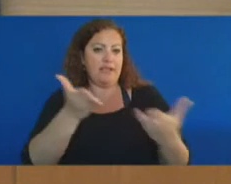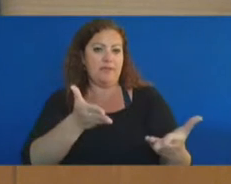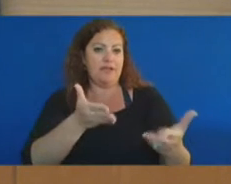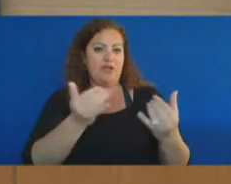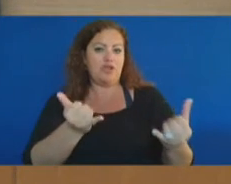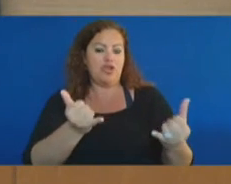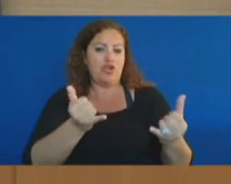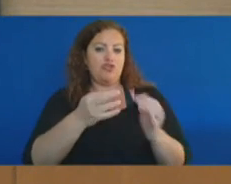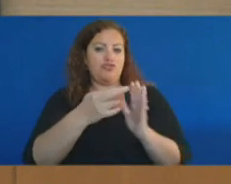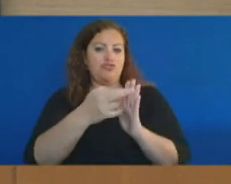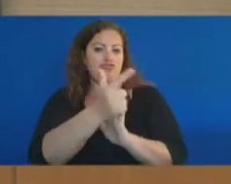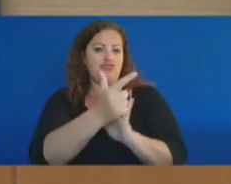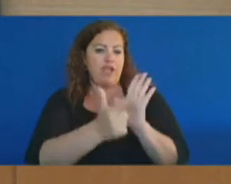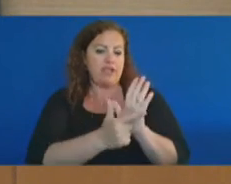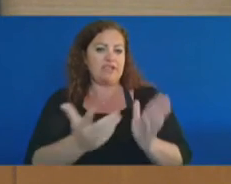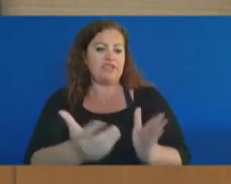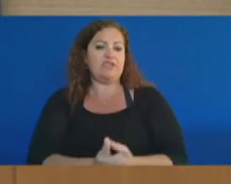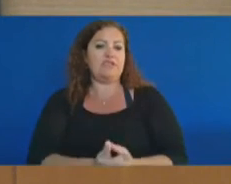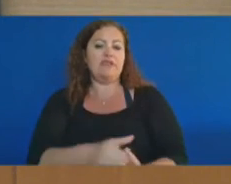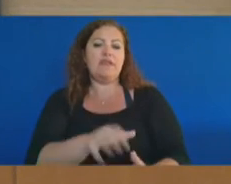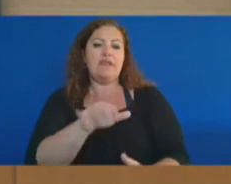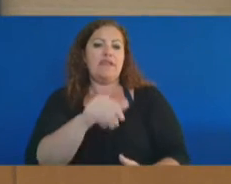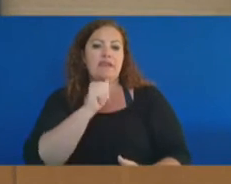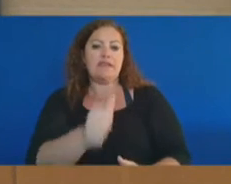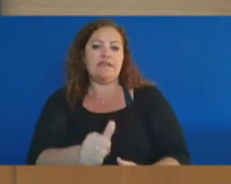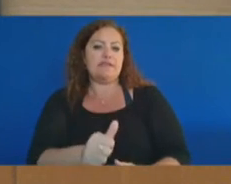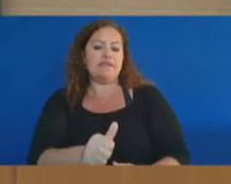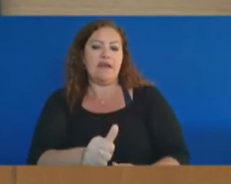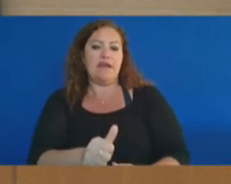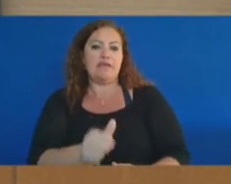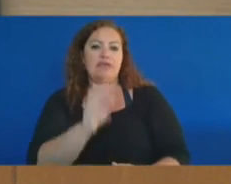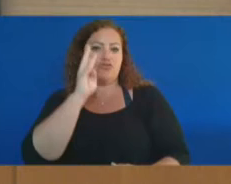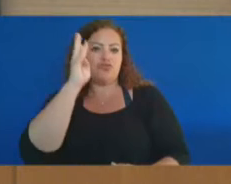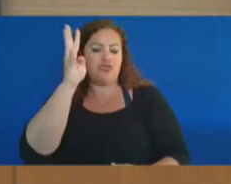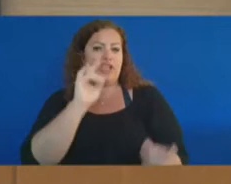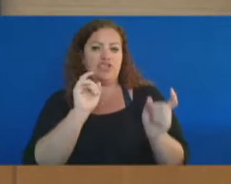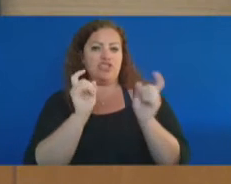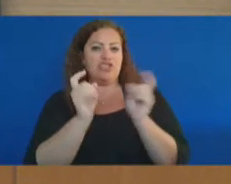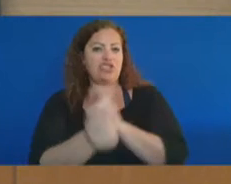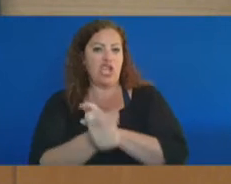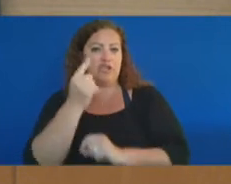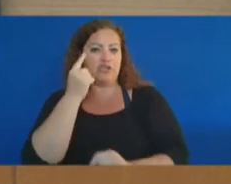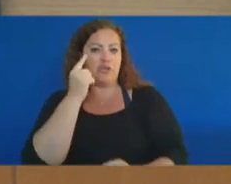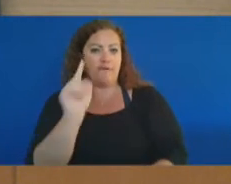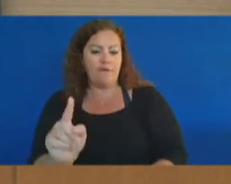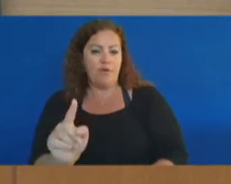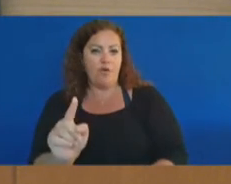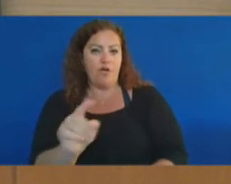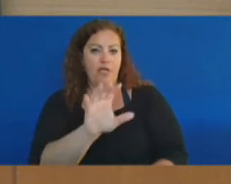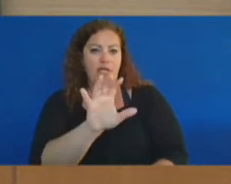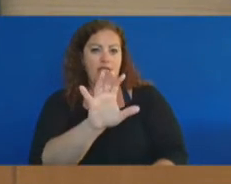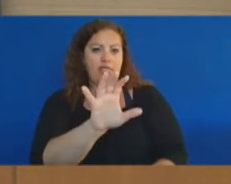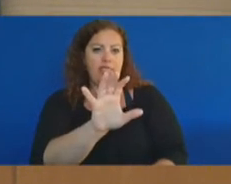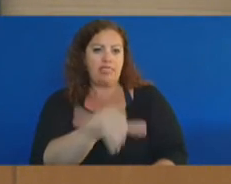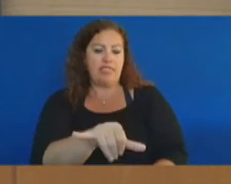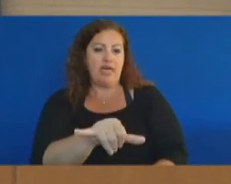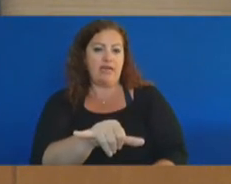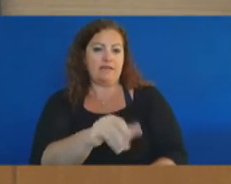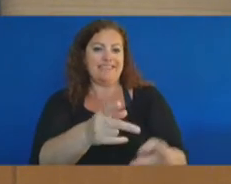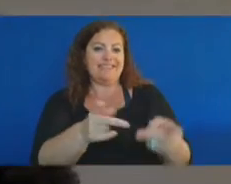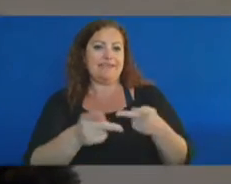regulations so it does not create a change for that societ that site that's already